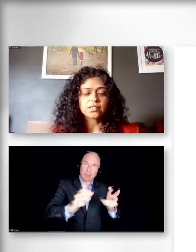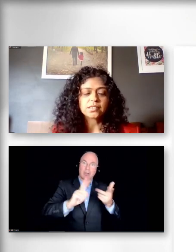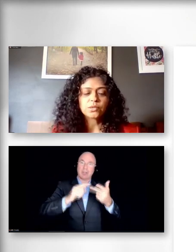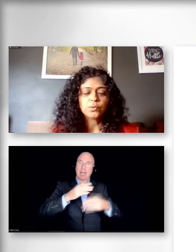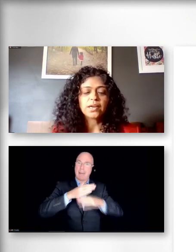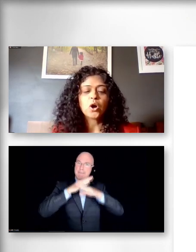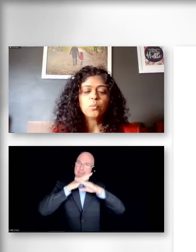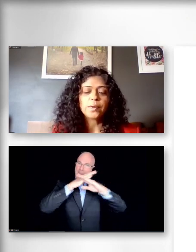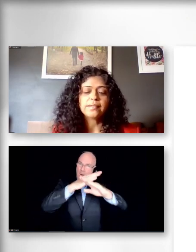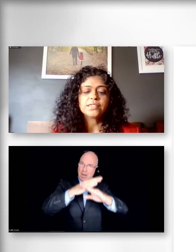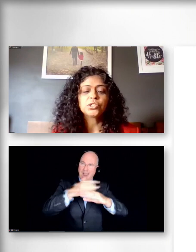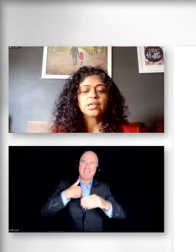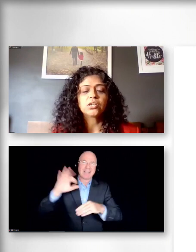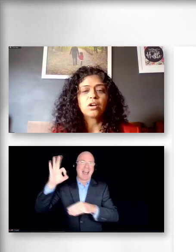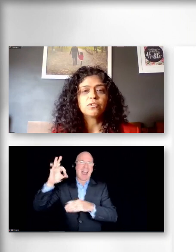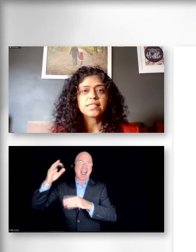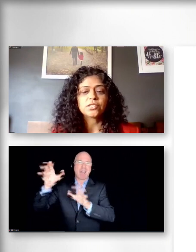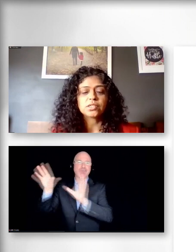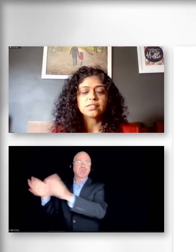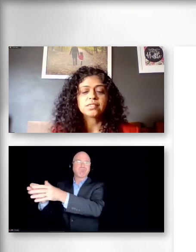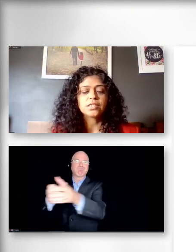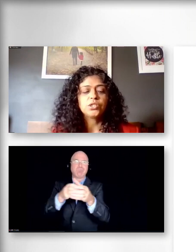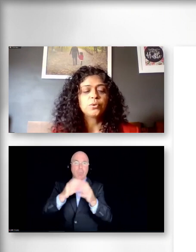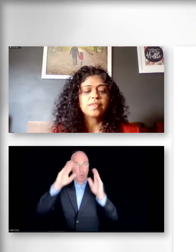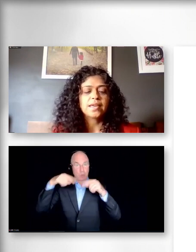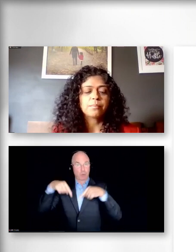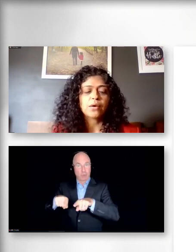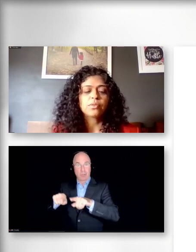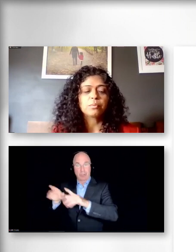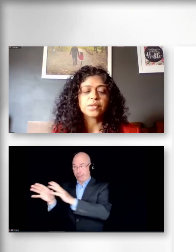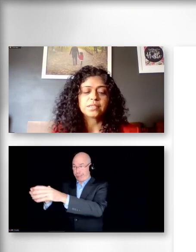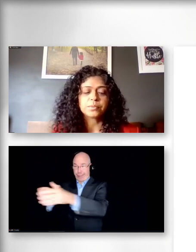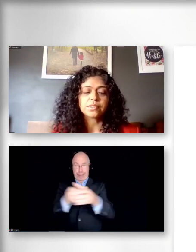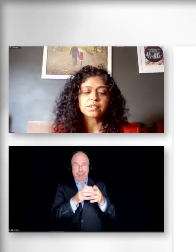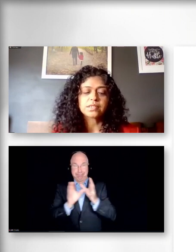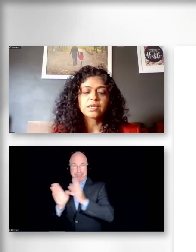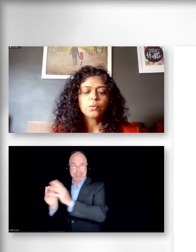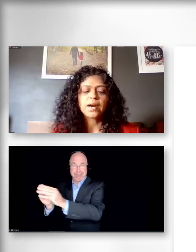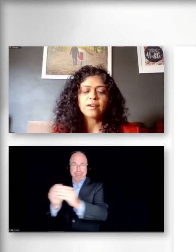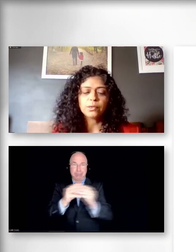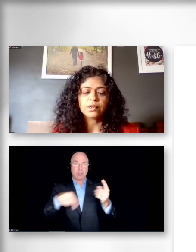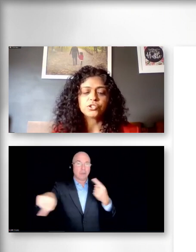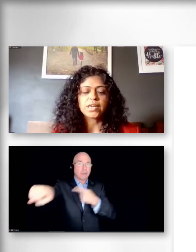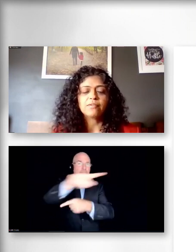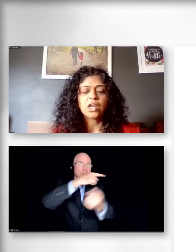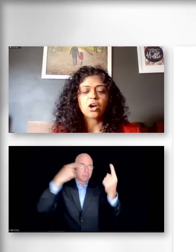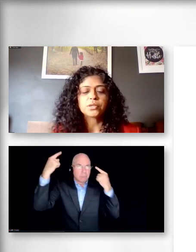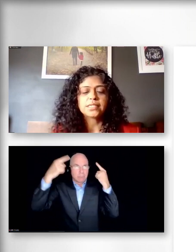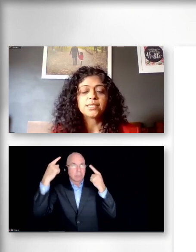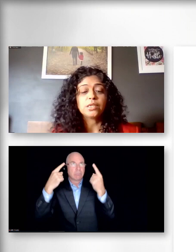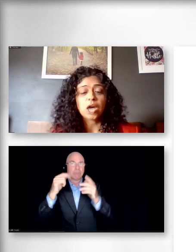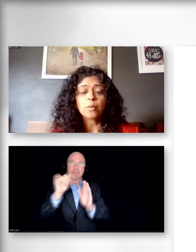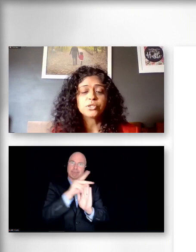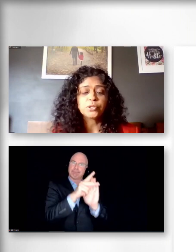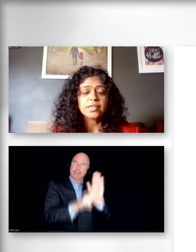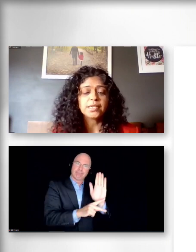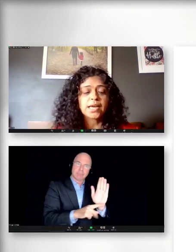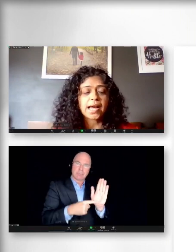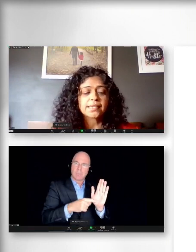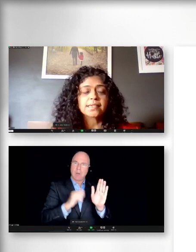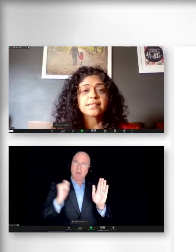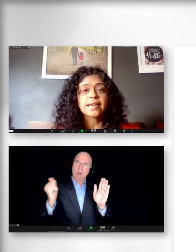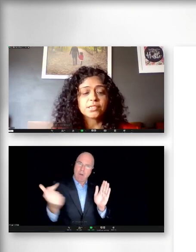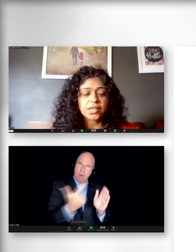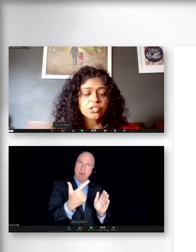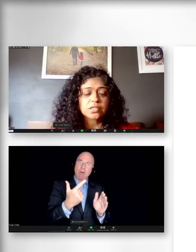concurrent sessions. We are hoping that during our conversations, you can think about the principles where everyone should have the opportunity